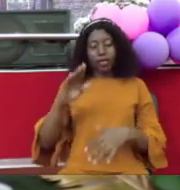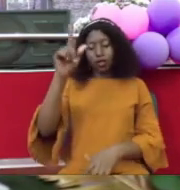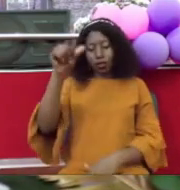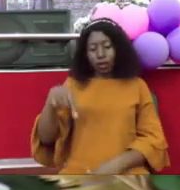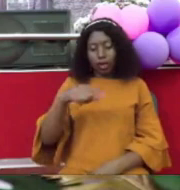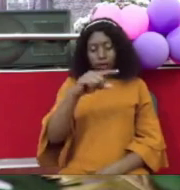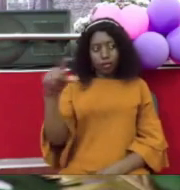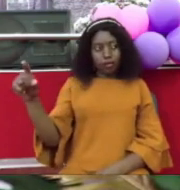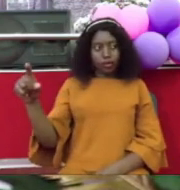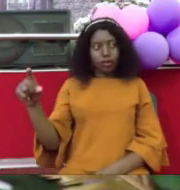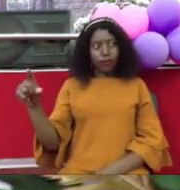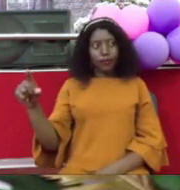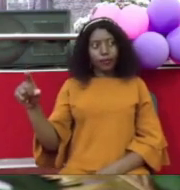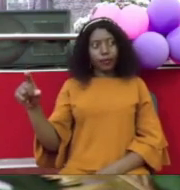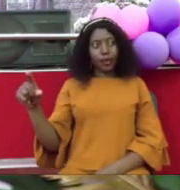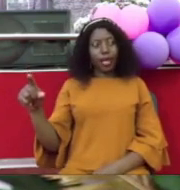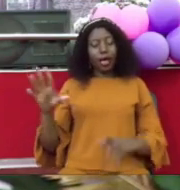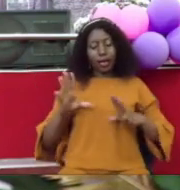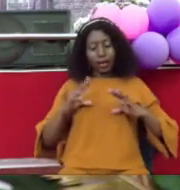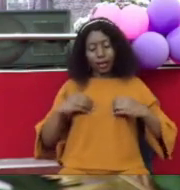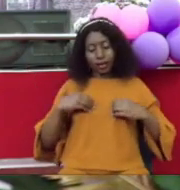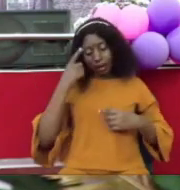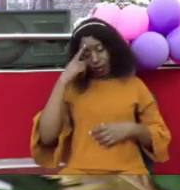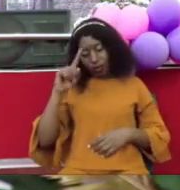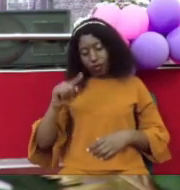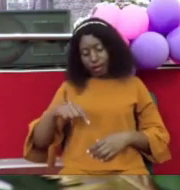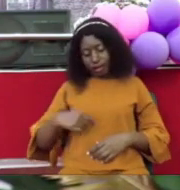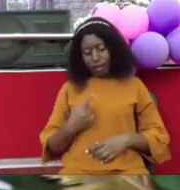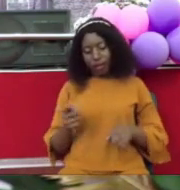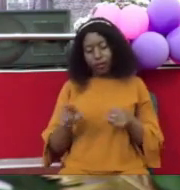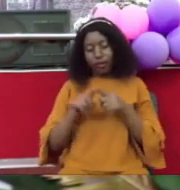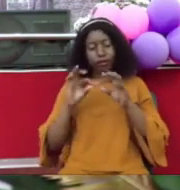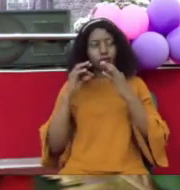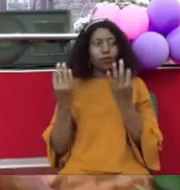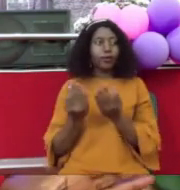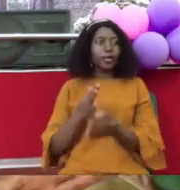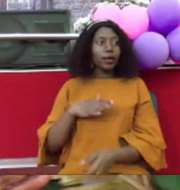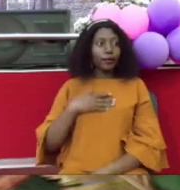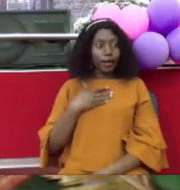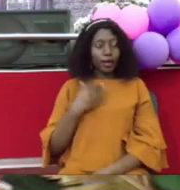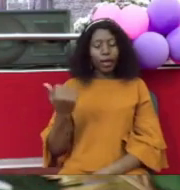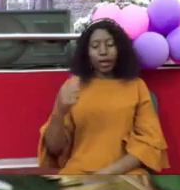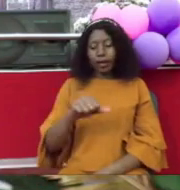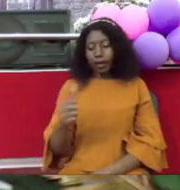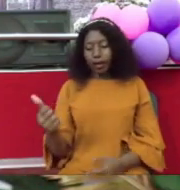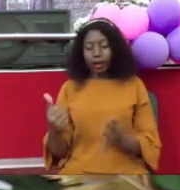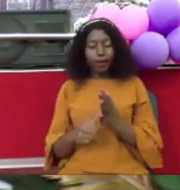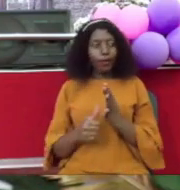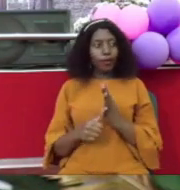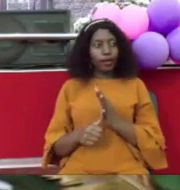it for ourselves and our family members. Ninaipokea kwangu na kwa familia yangu. And any other problem. Na shida nyingine